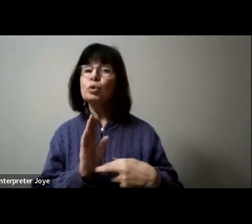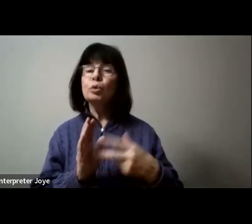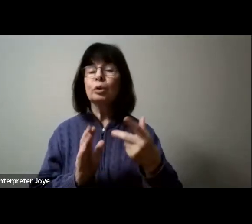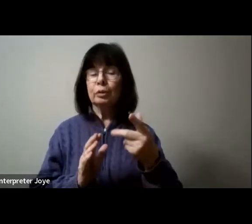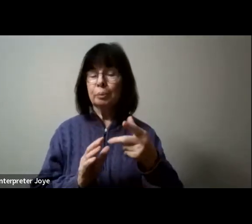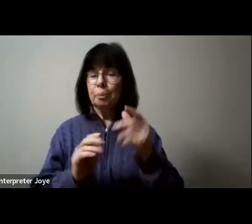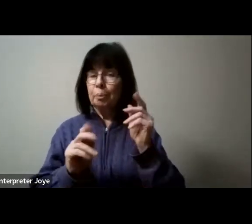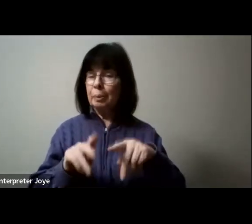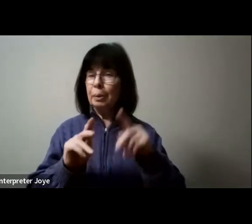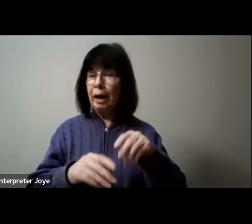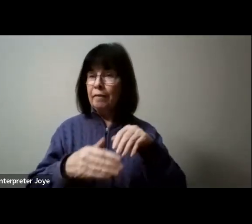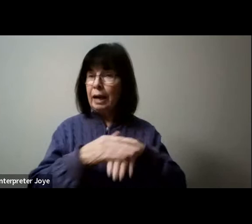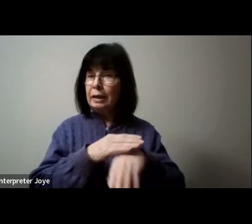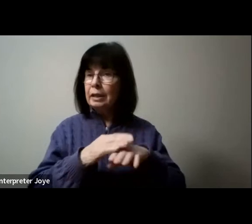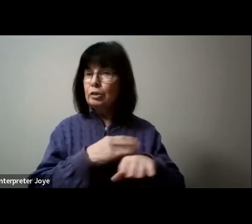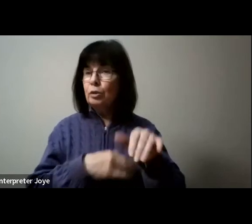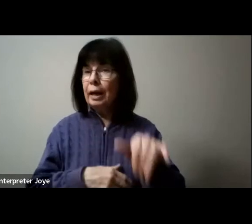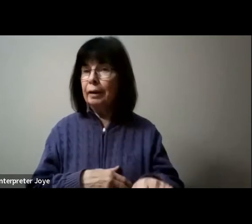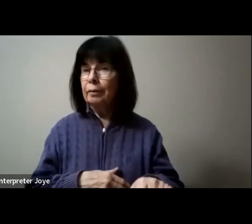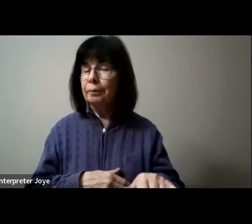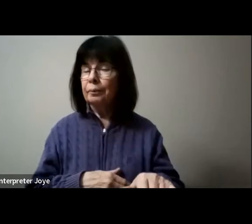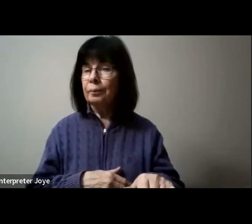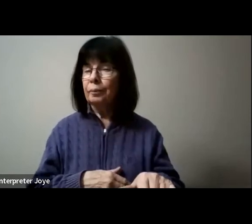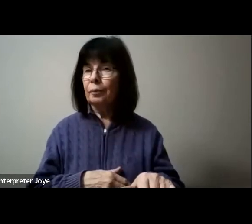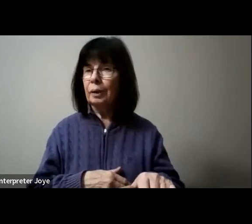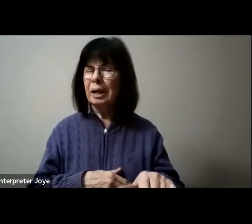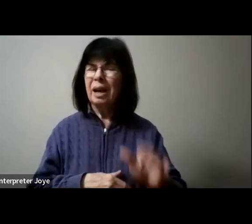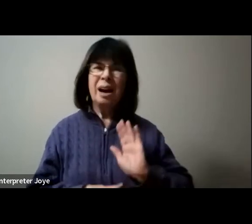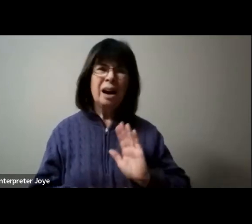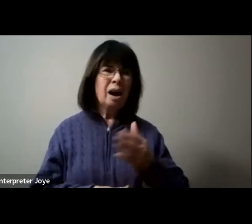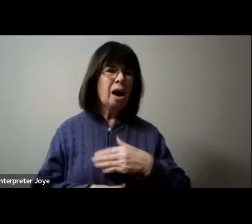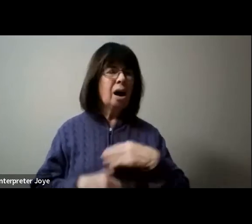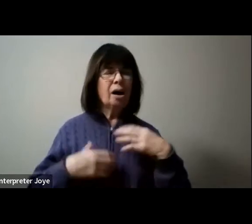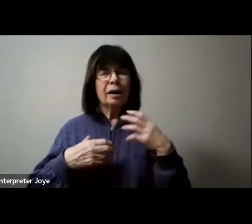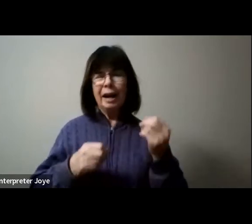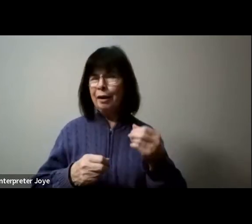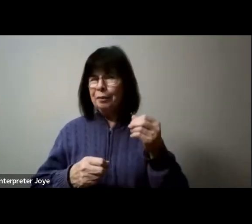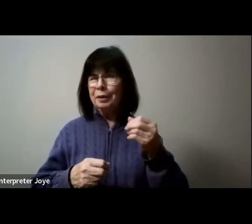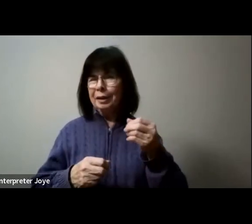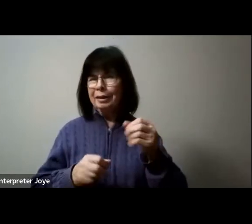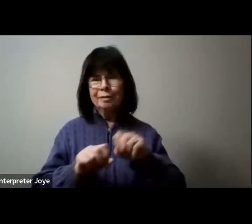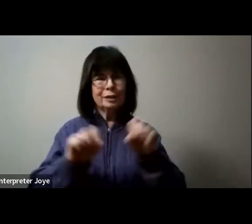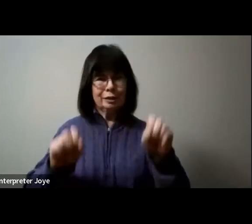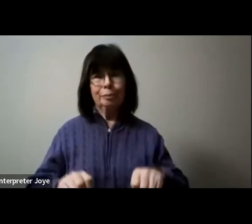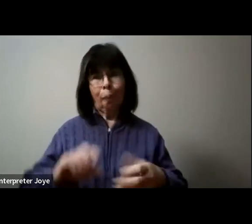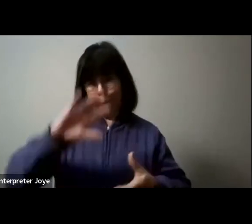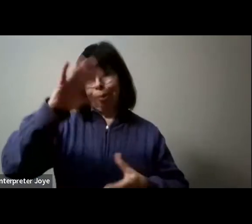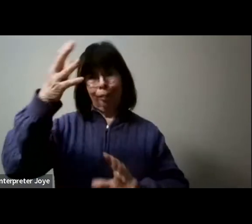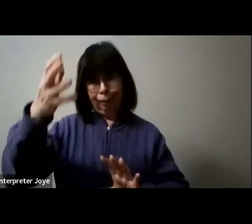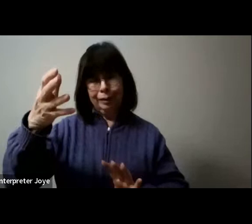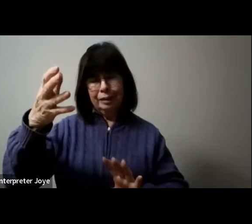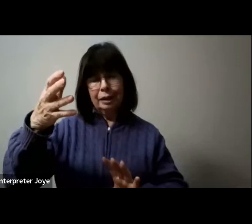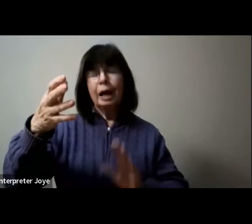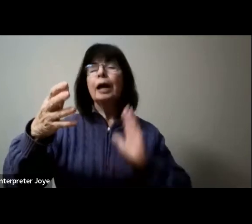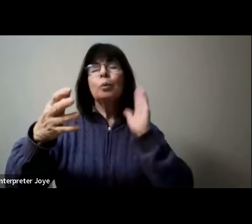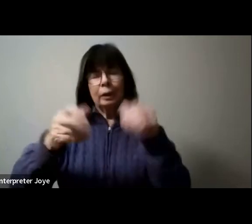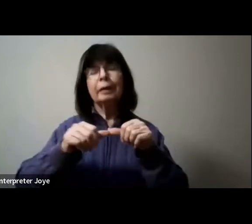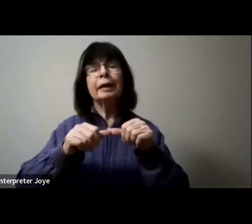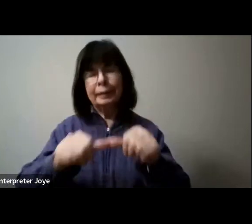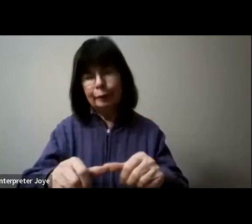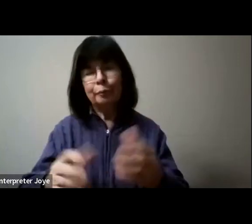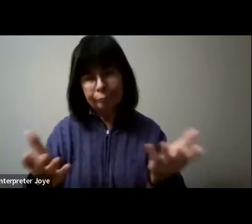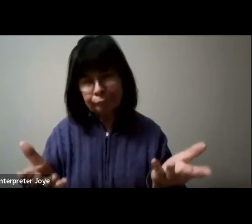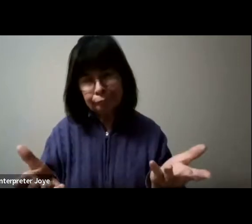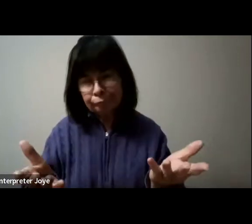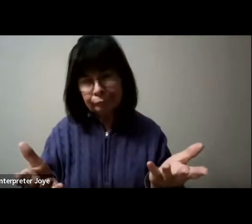But again, our health system is already a mess, as you all know. It's going to be a mess for people, and we